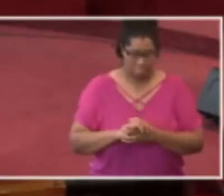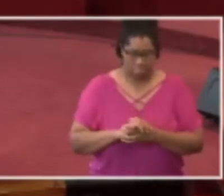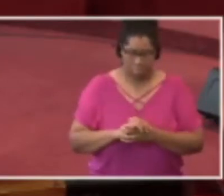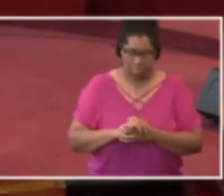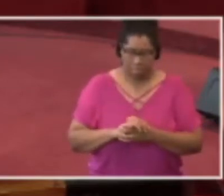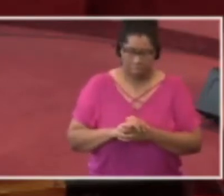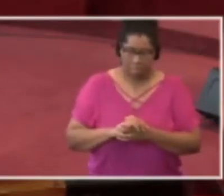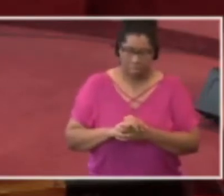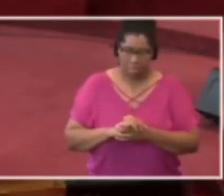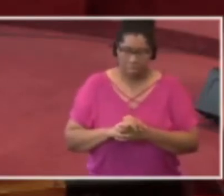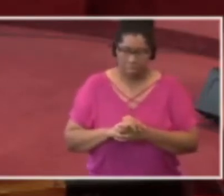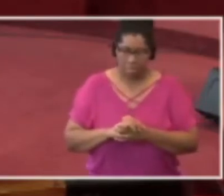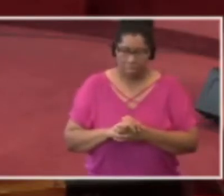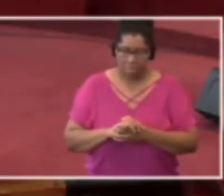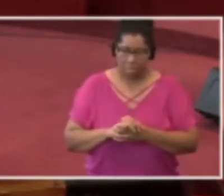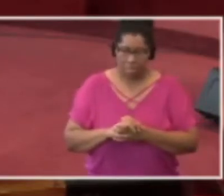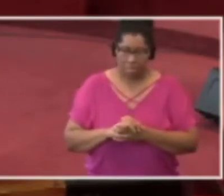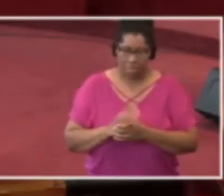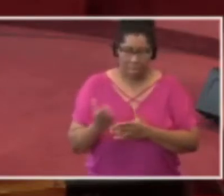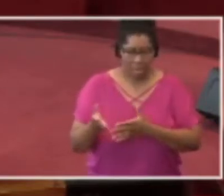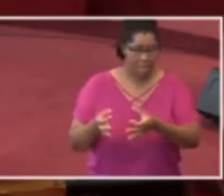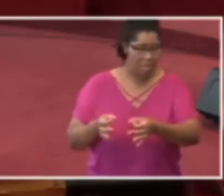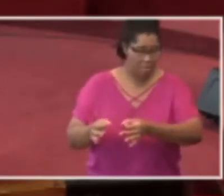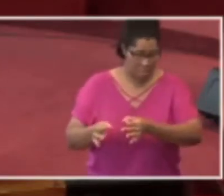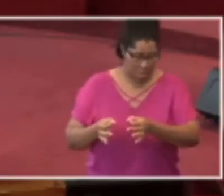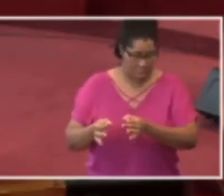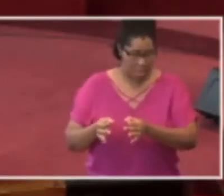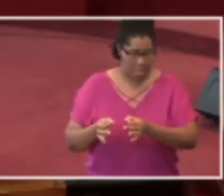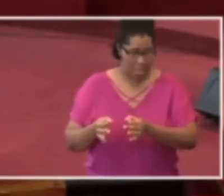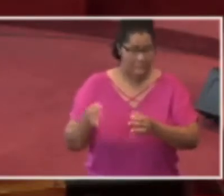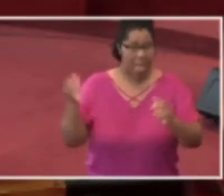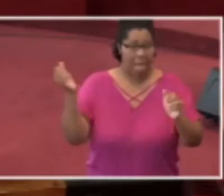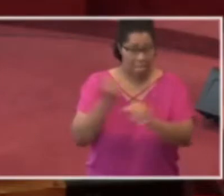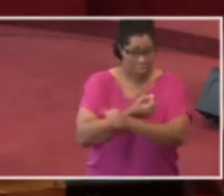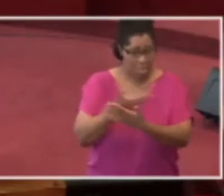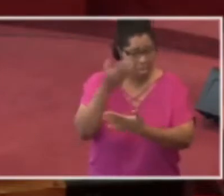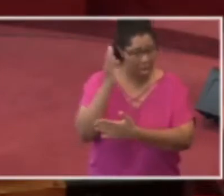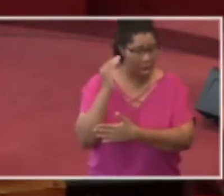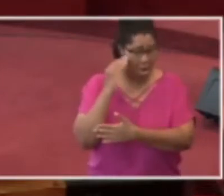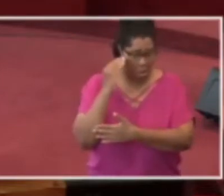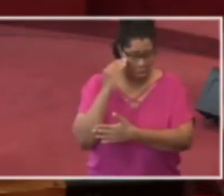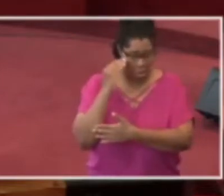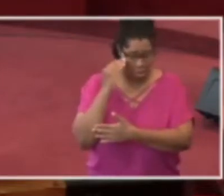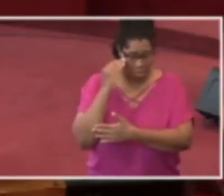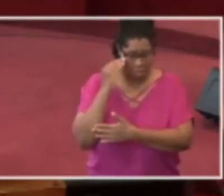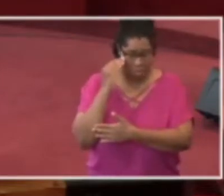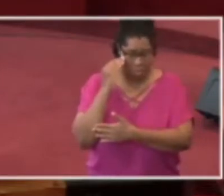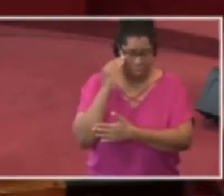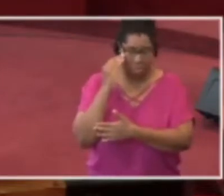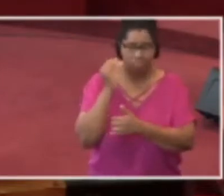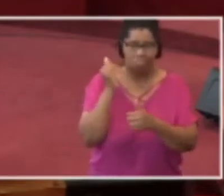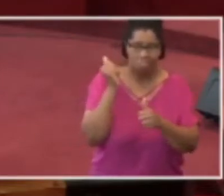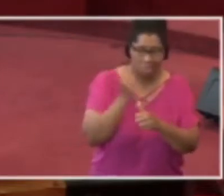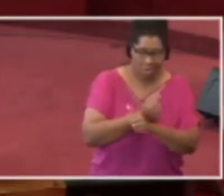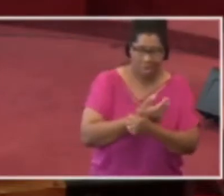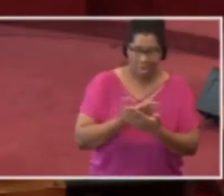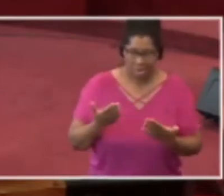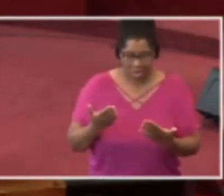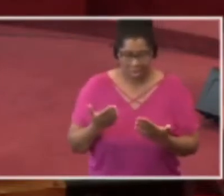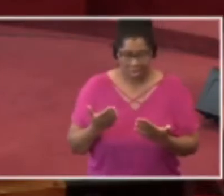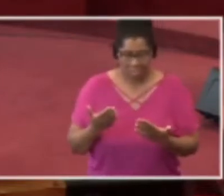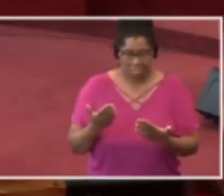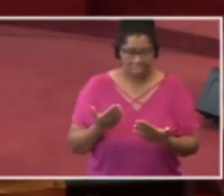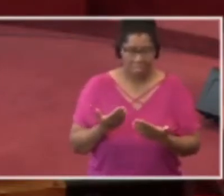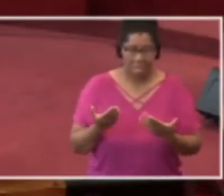Again, David communicates that God has total knowledge and is acutely aware of everything, present, past,